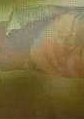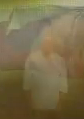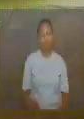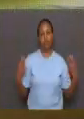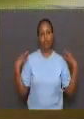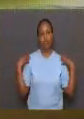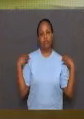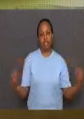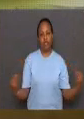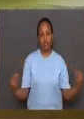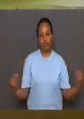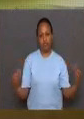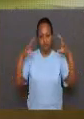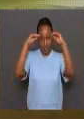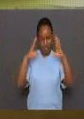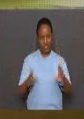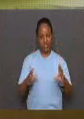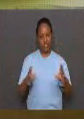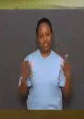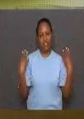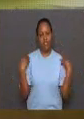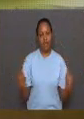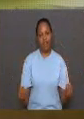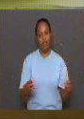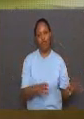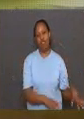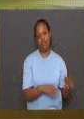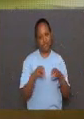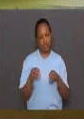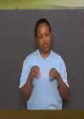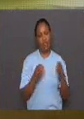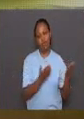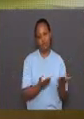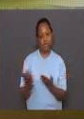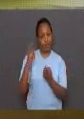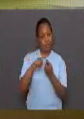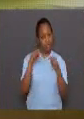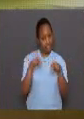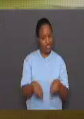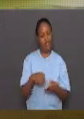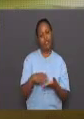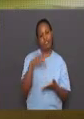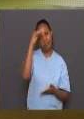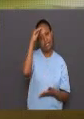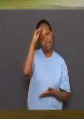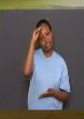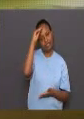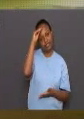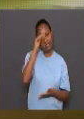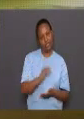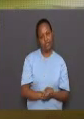Hello, teacher. Hello, students. Welcome to today's lesson on